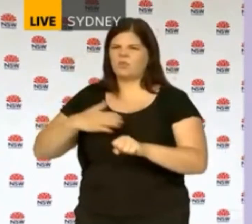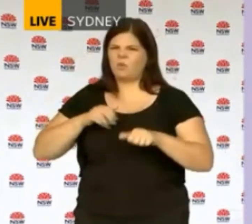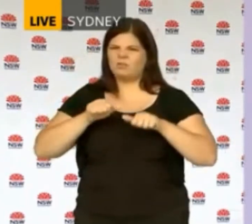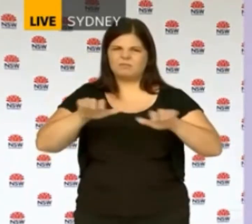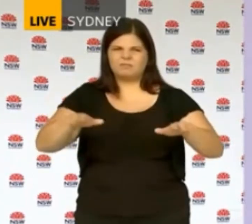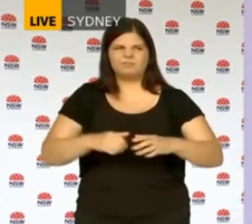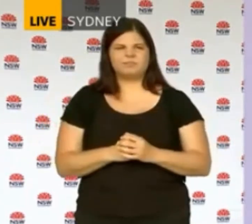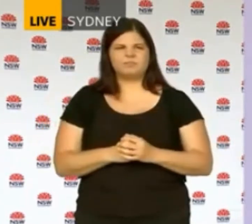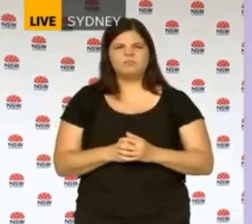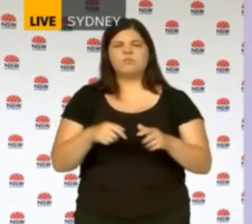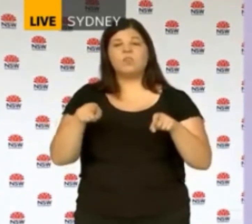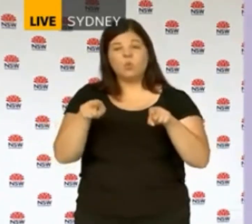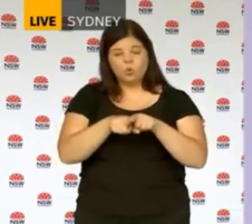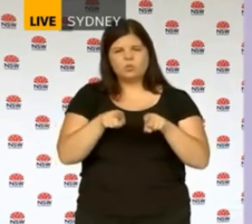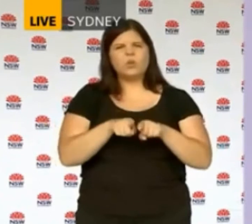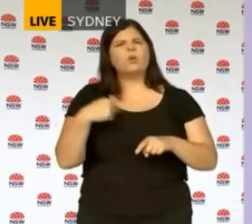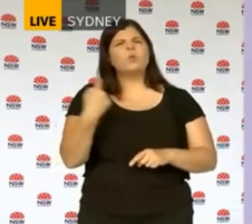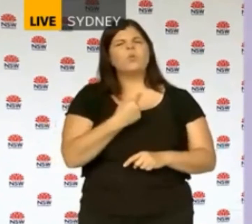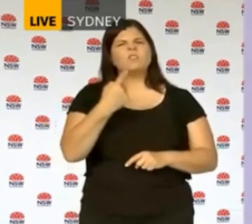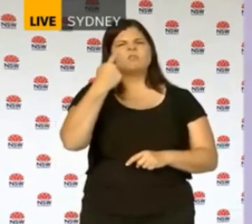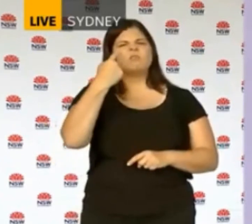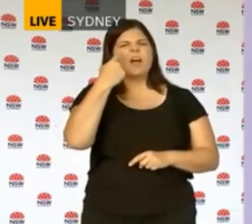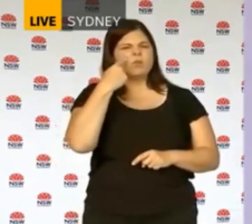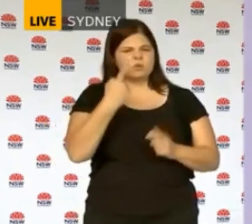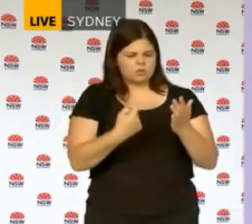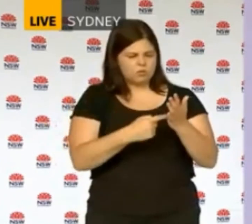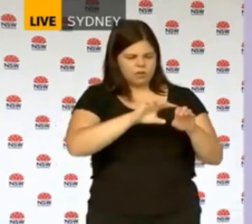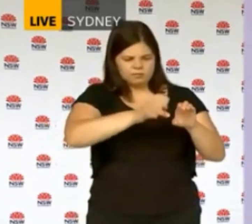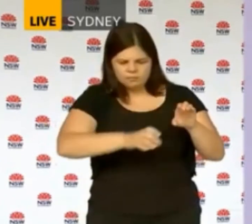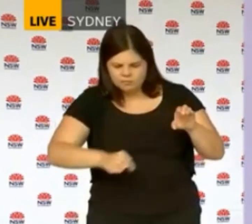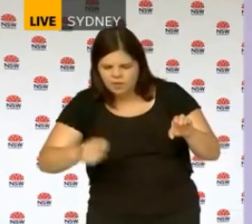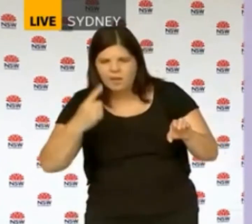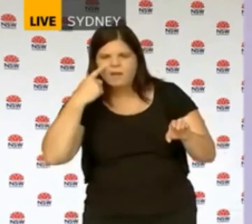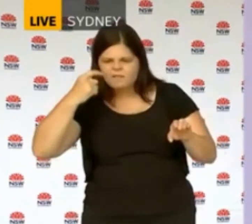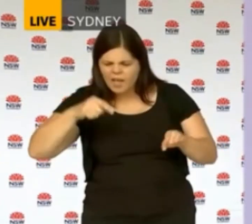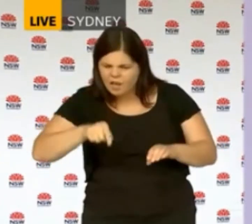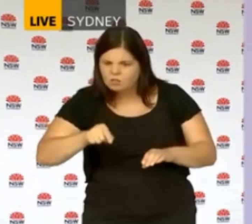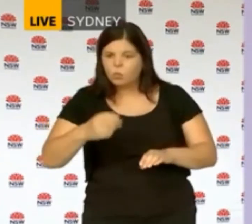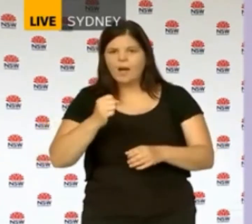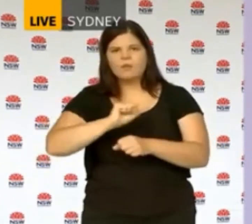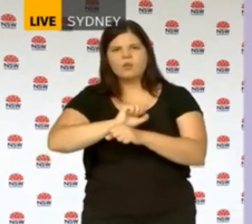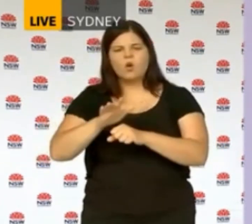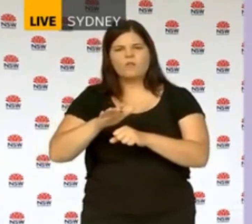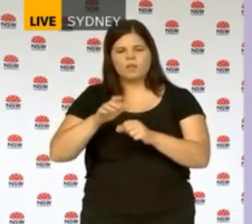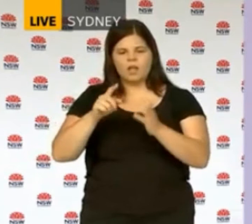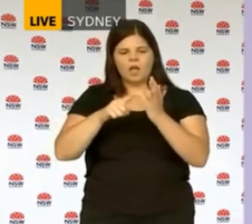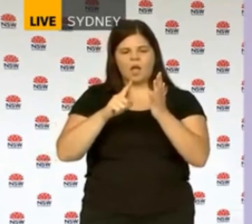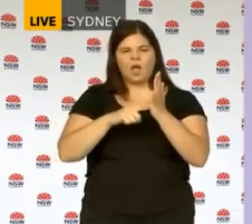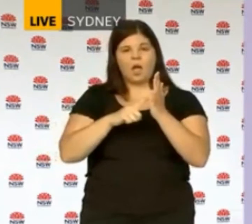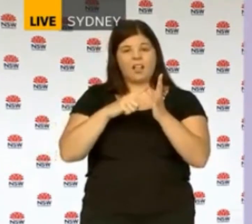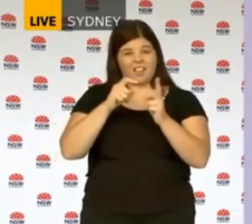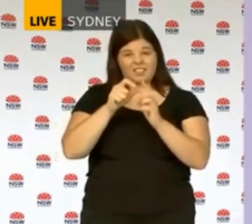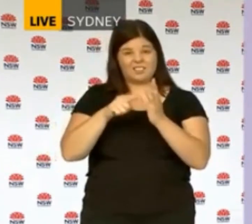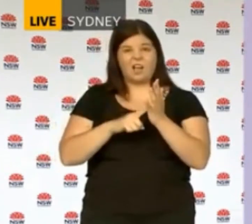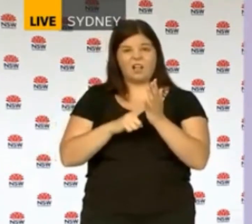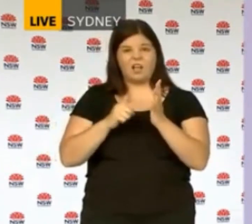also alert the community to a sewage detection, where we've got a positive sewage detection in the treatment plant at Ulladulla for the